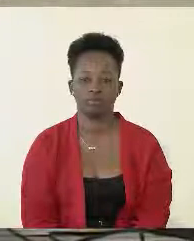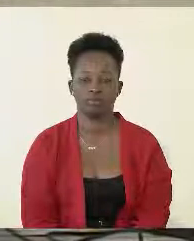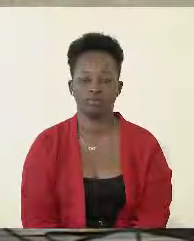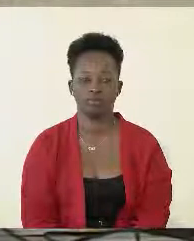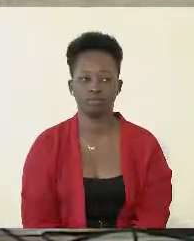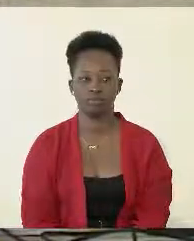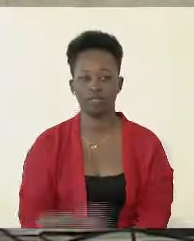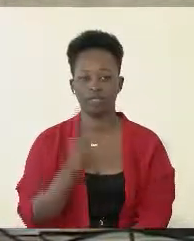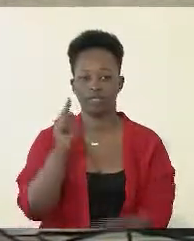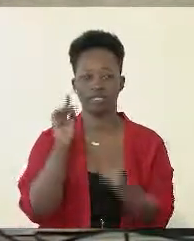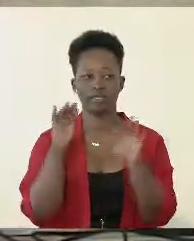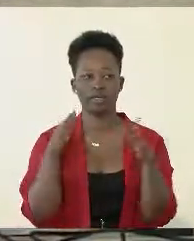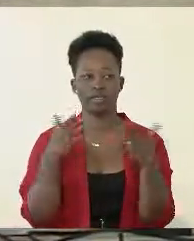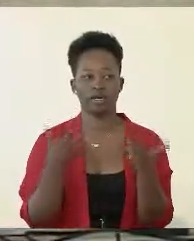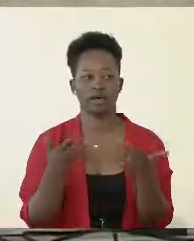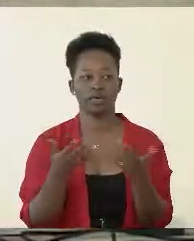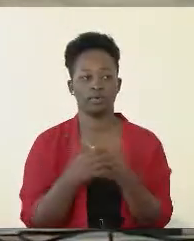That is how you